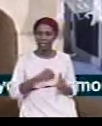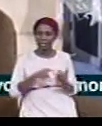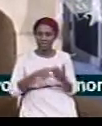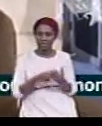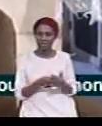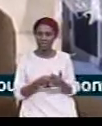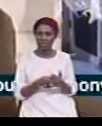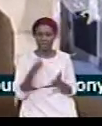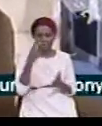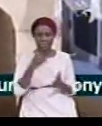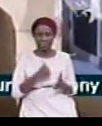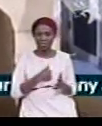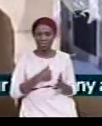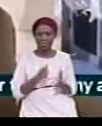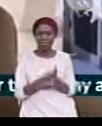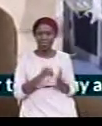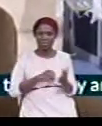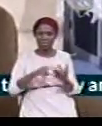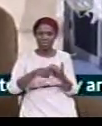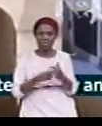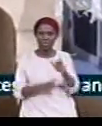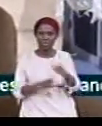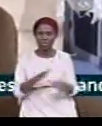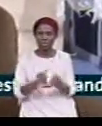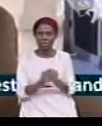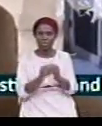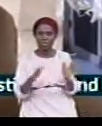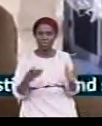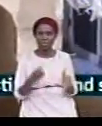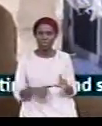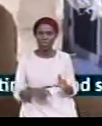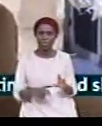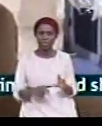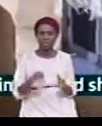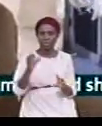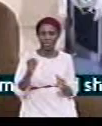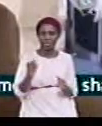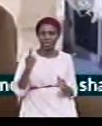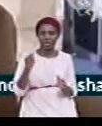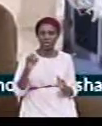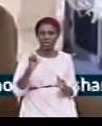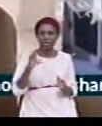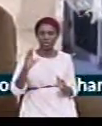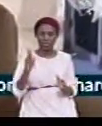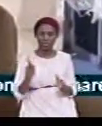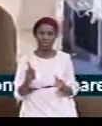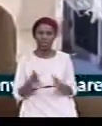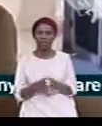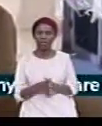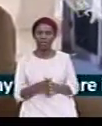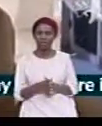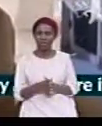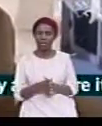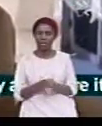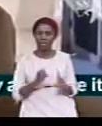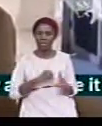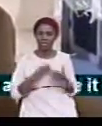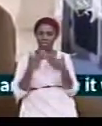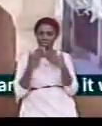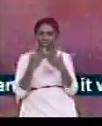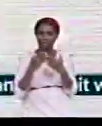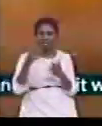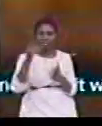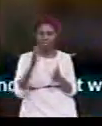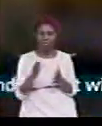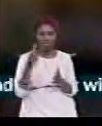walking stick. So that is how the miracle came. And I thank God for his